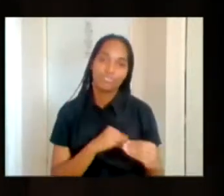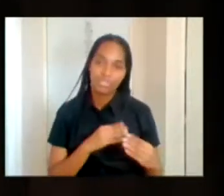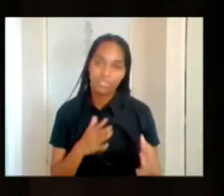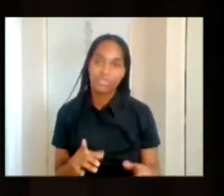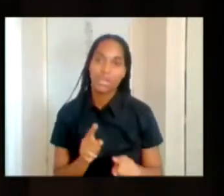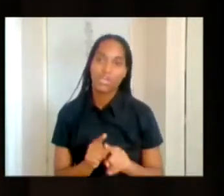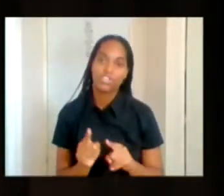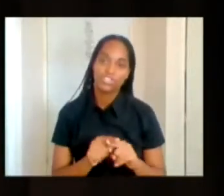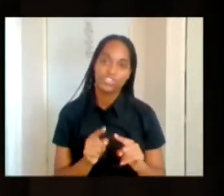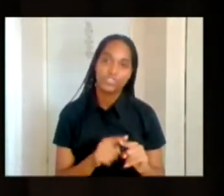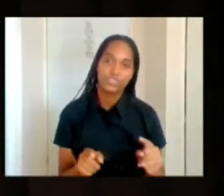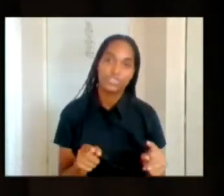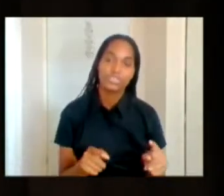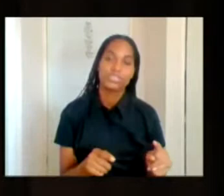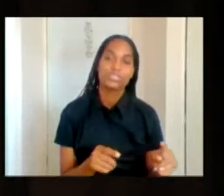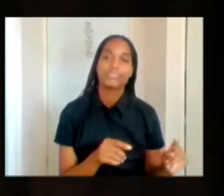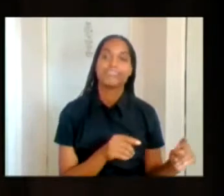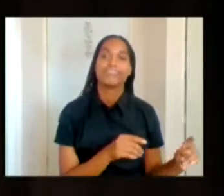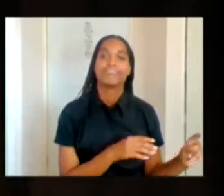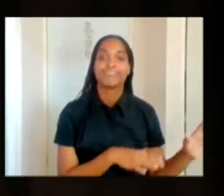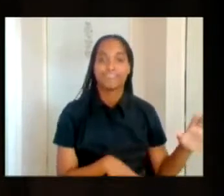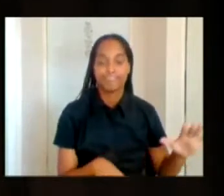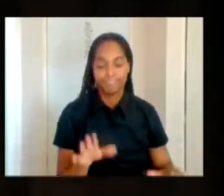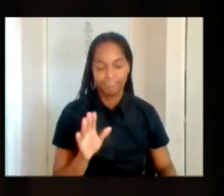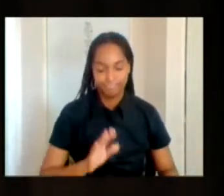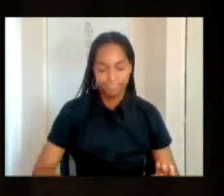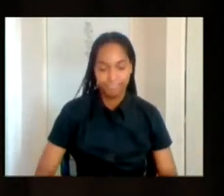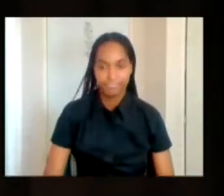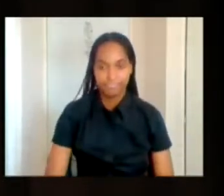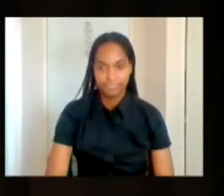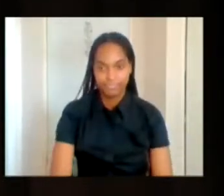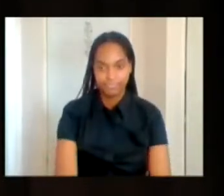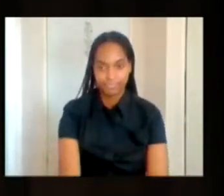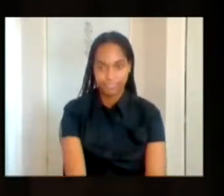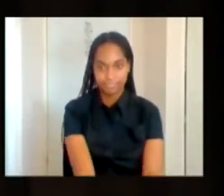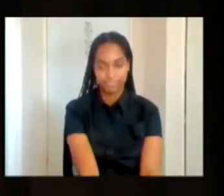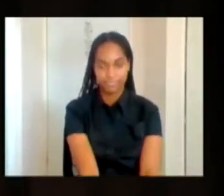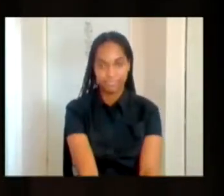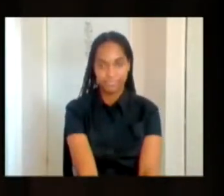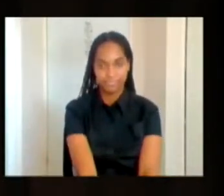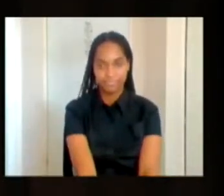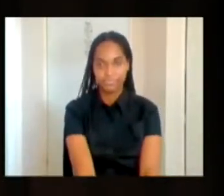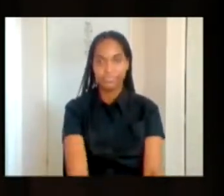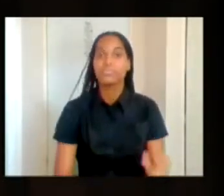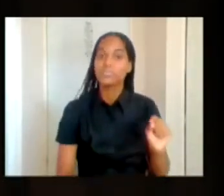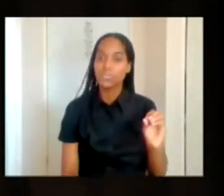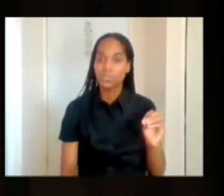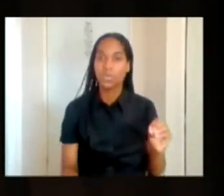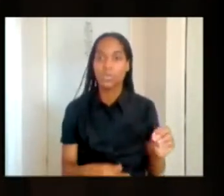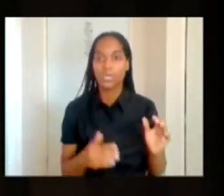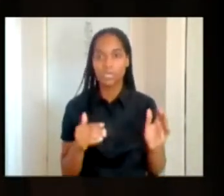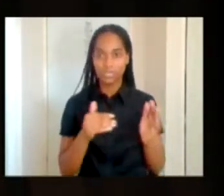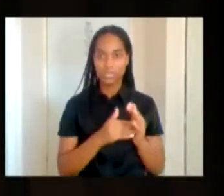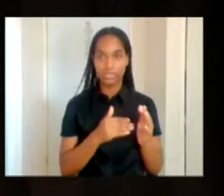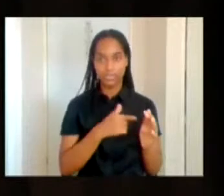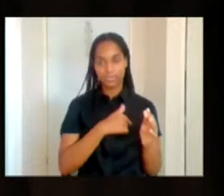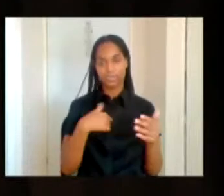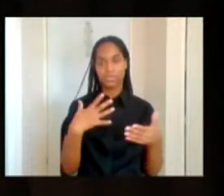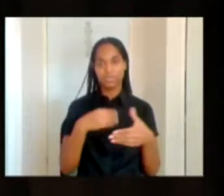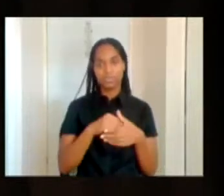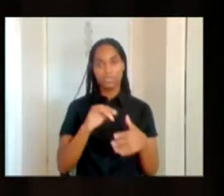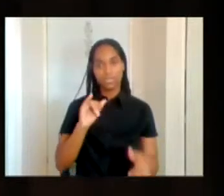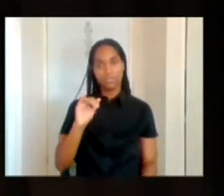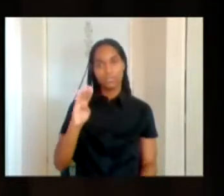different kind of configurations. And so, again, we pre-integrated with IBM, with their